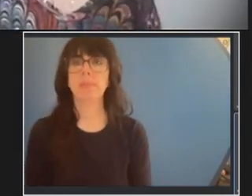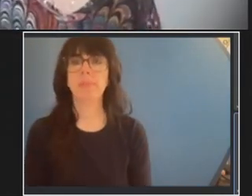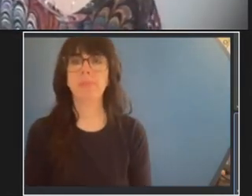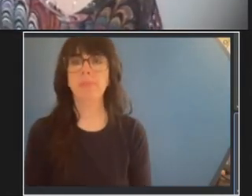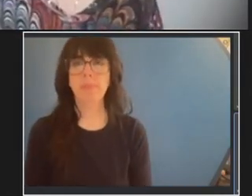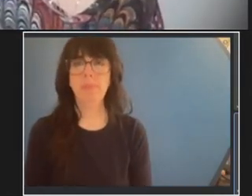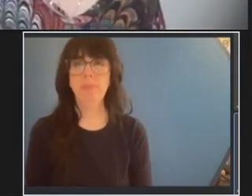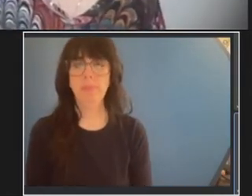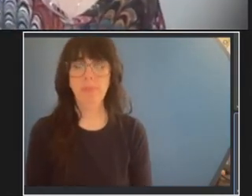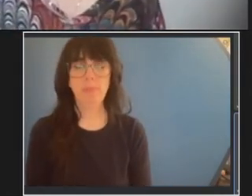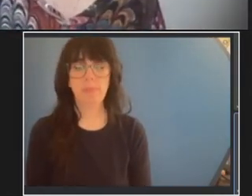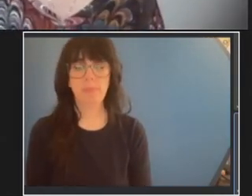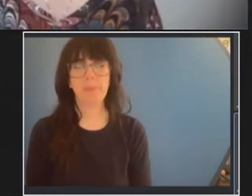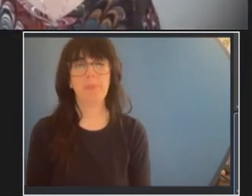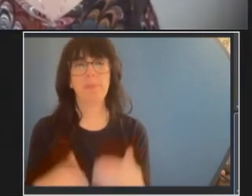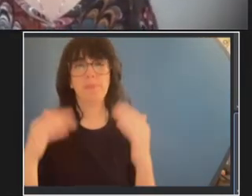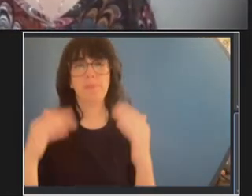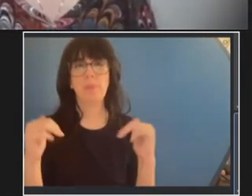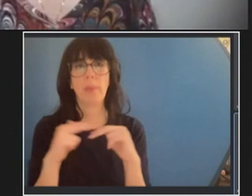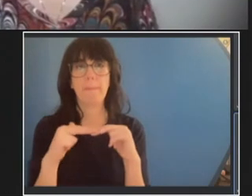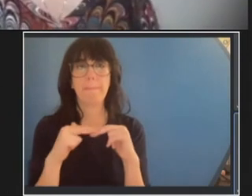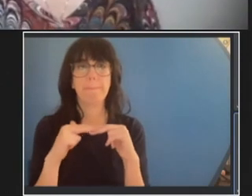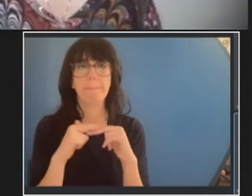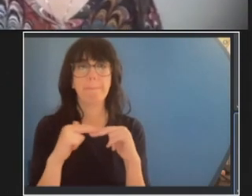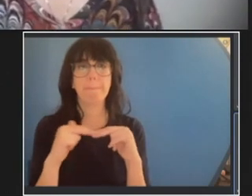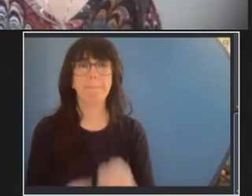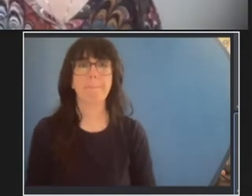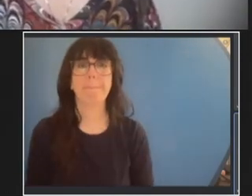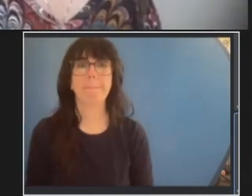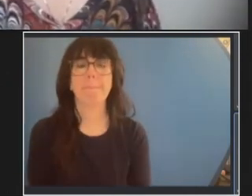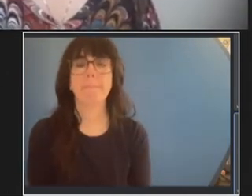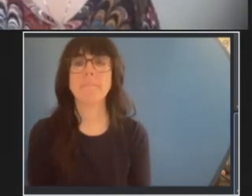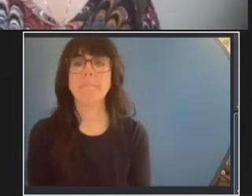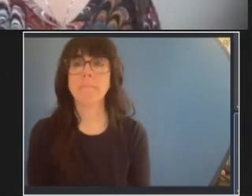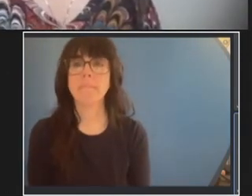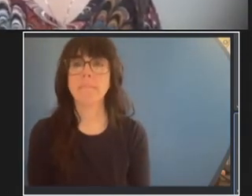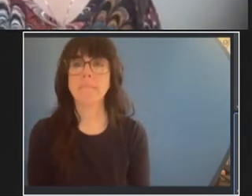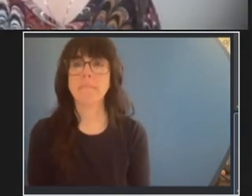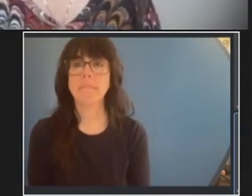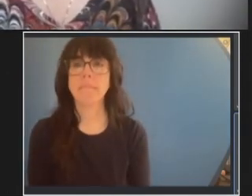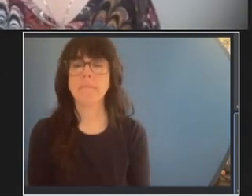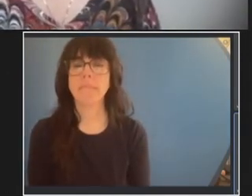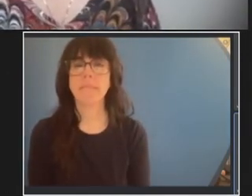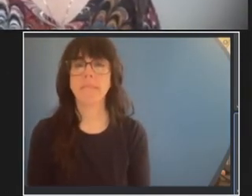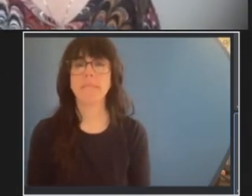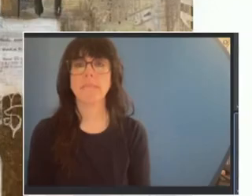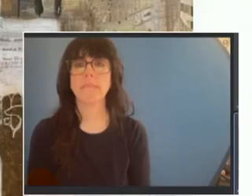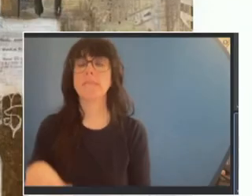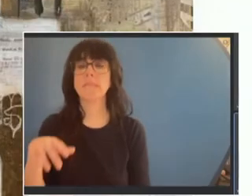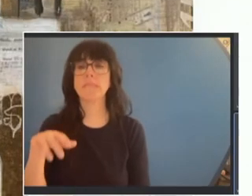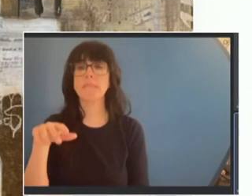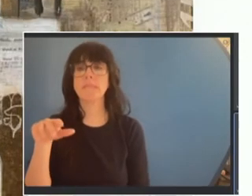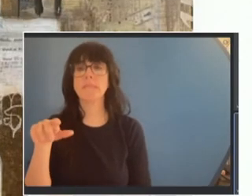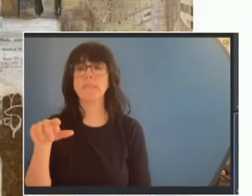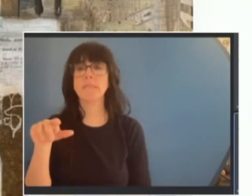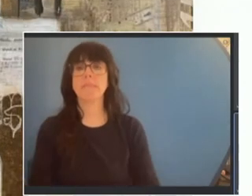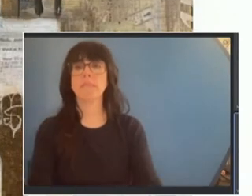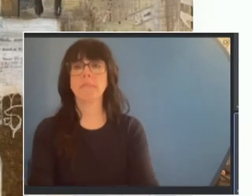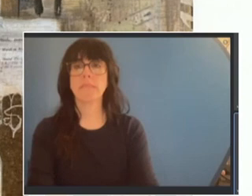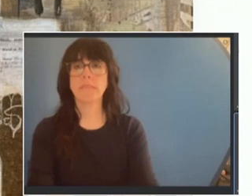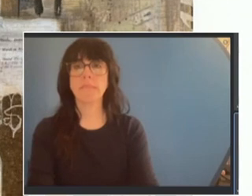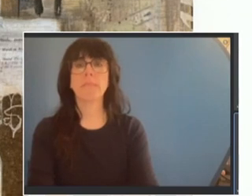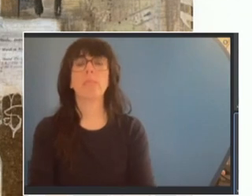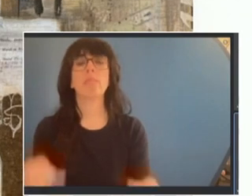Next slide, please. The 2,500 marchers left that day committed to work, vote,